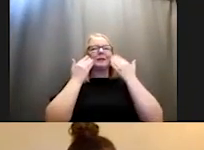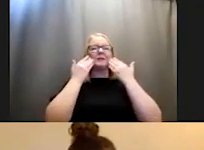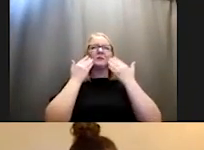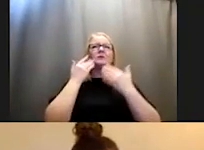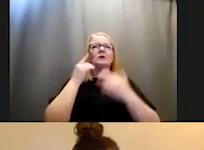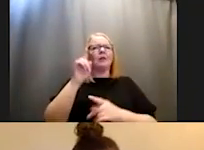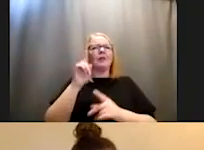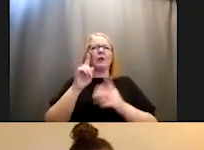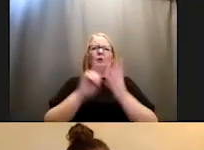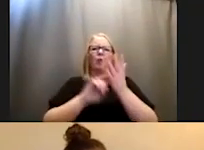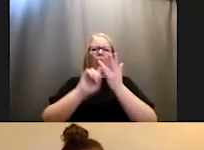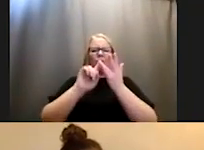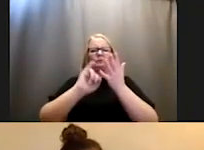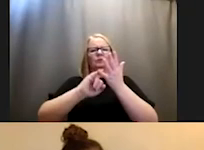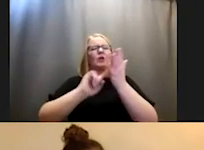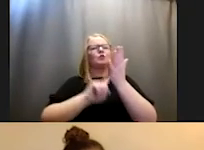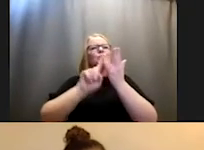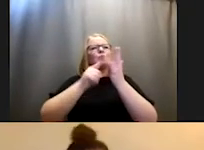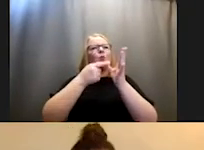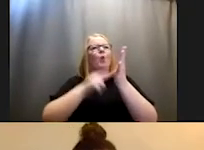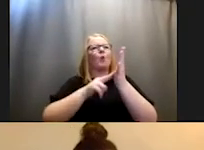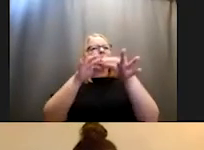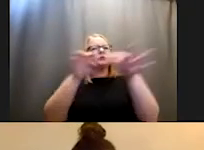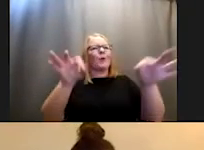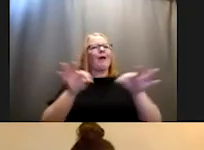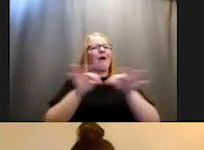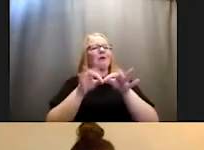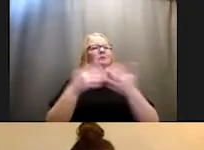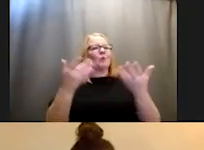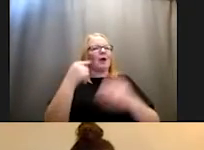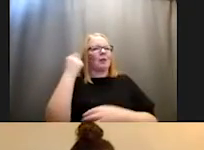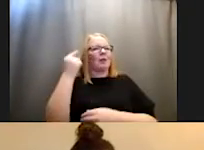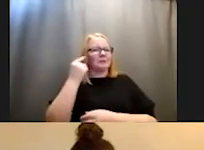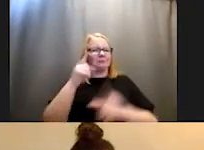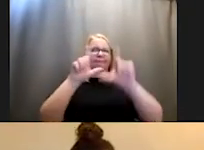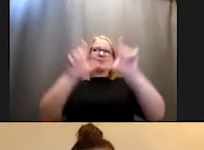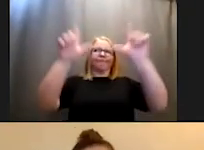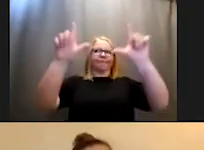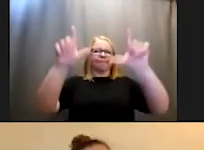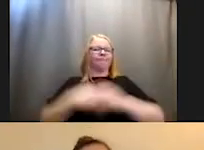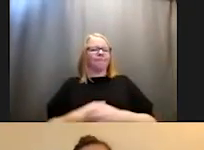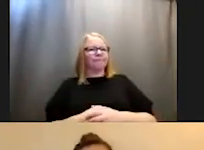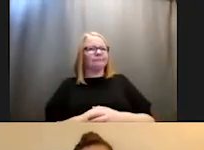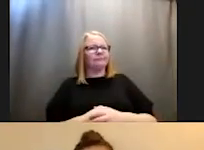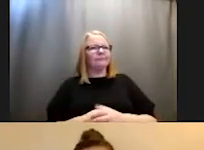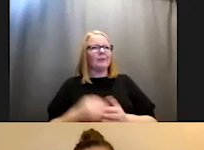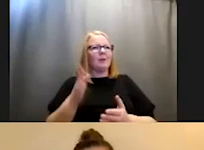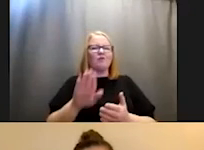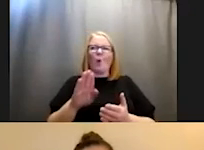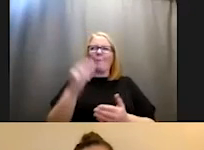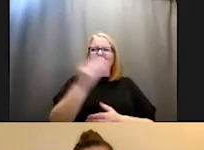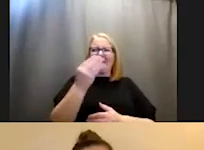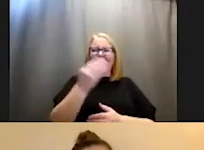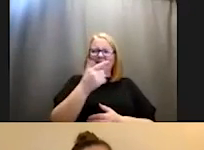Sloane Square for many years, but it's really during this time that there's I guess from the 1970s